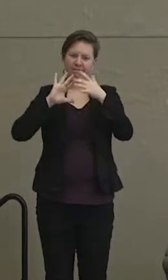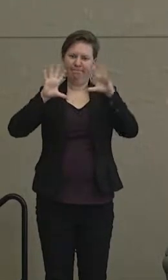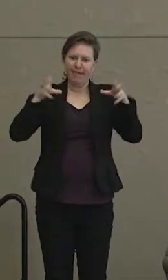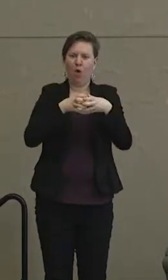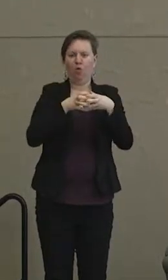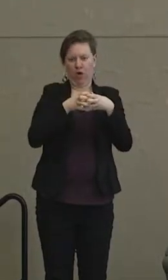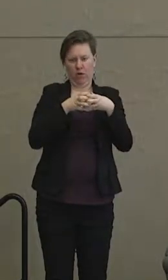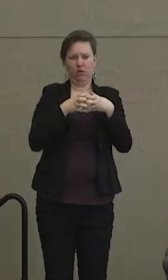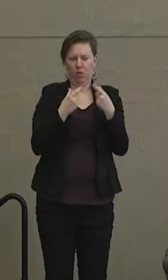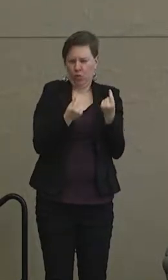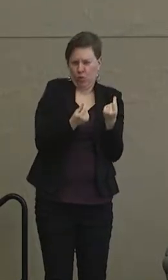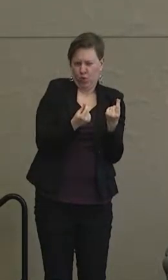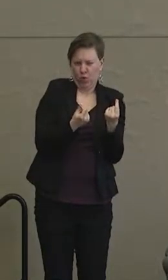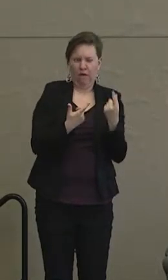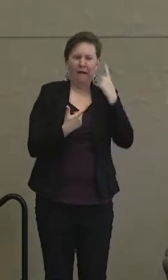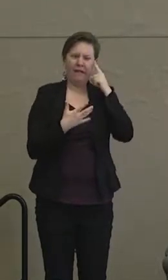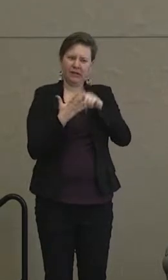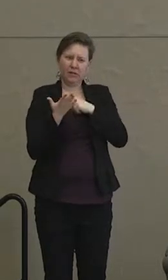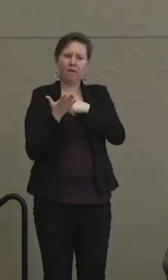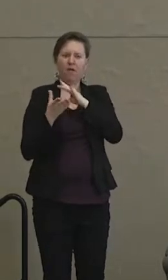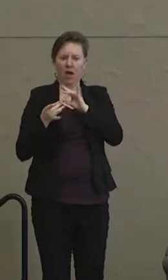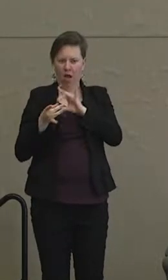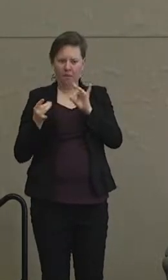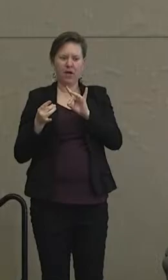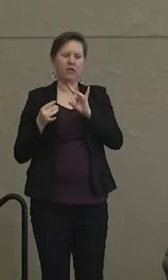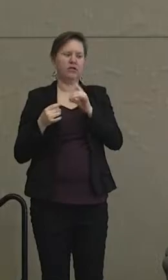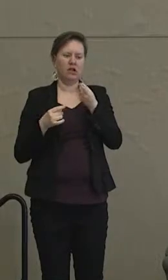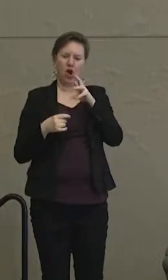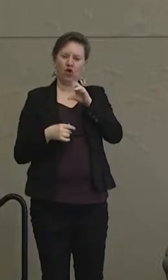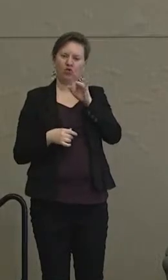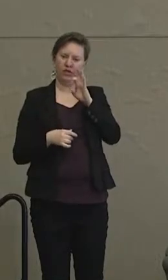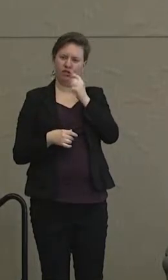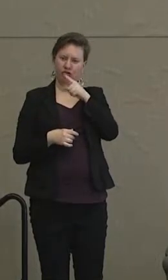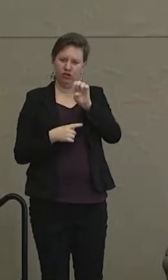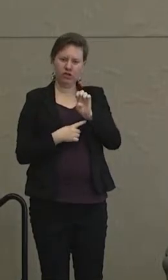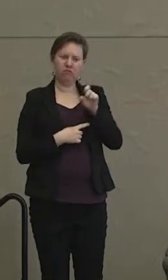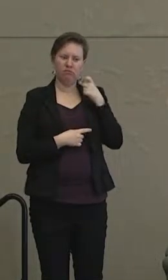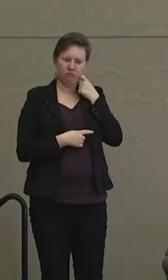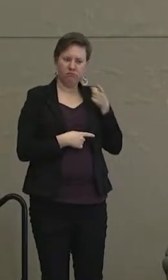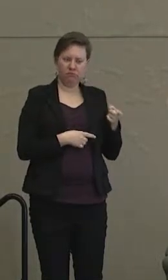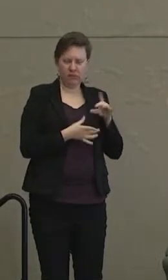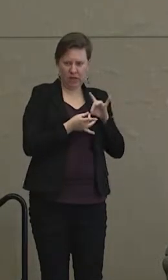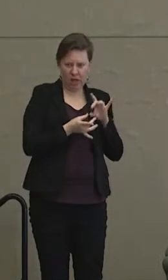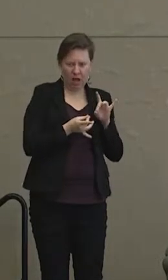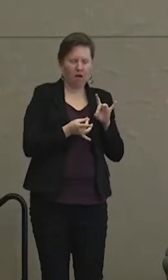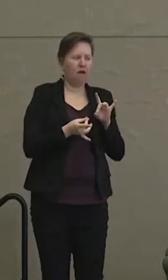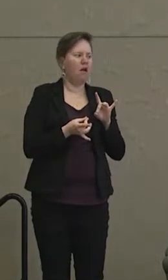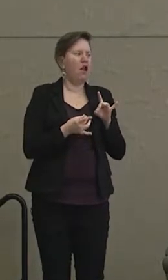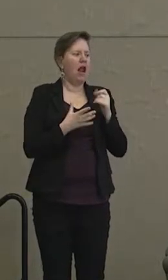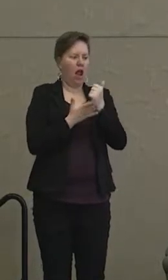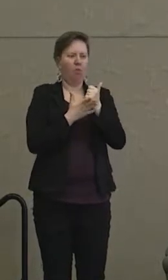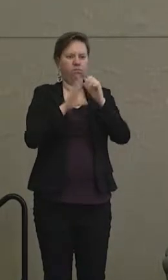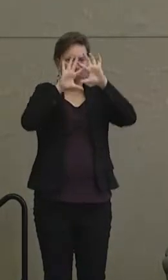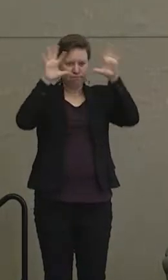that some of the comments that Dr. Richie has made kind of help to